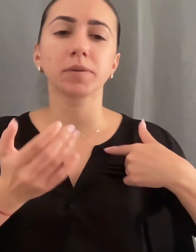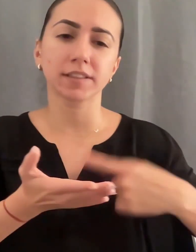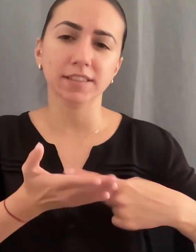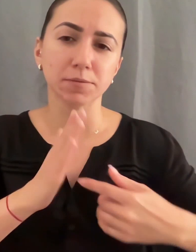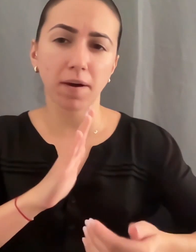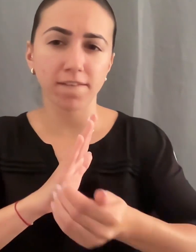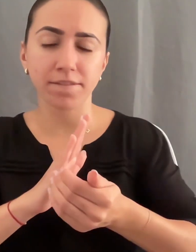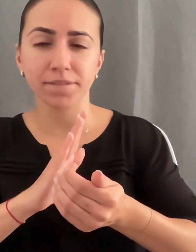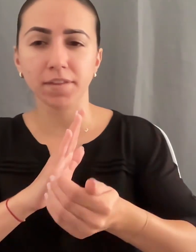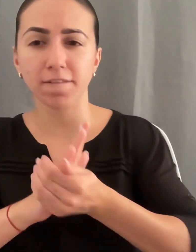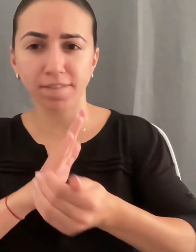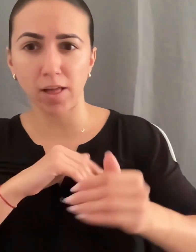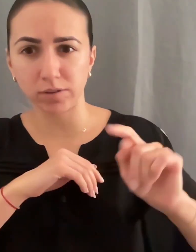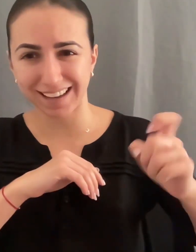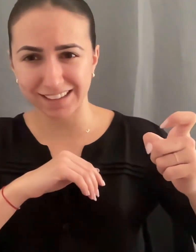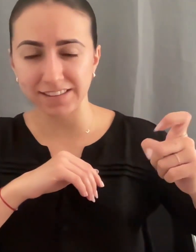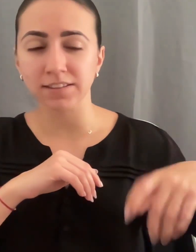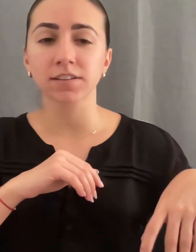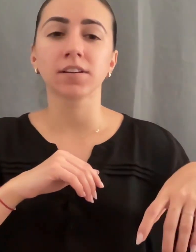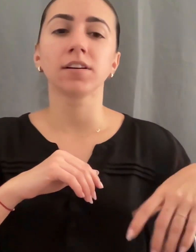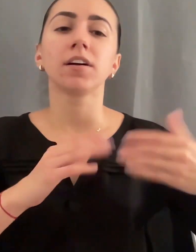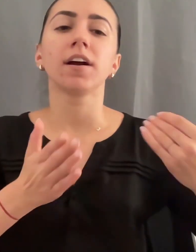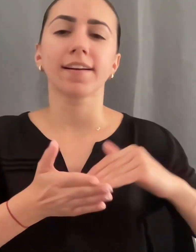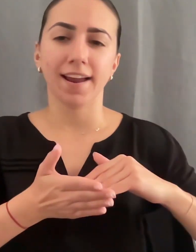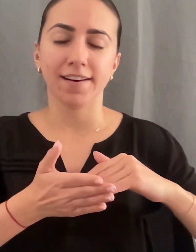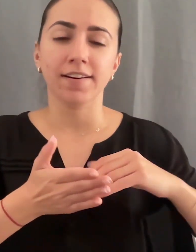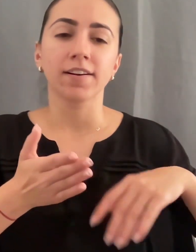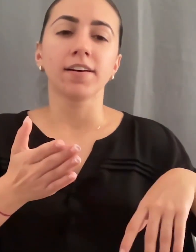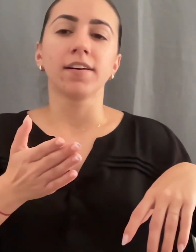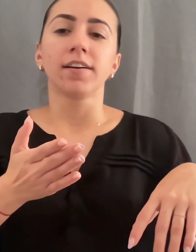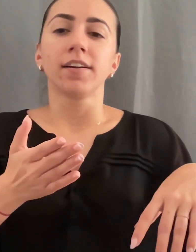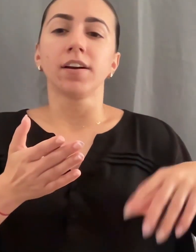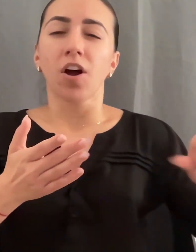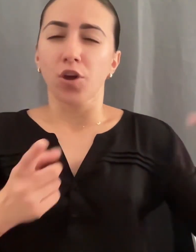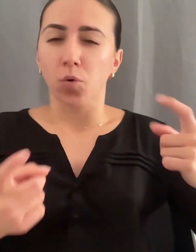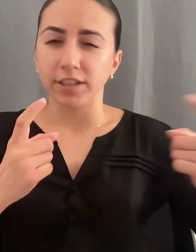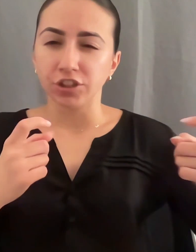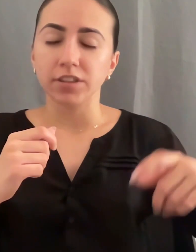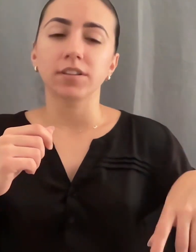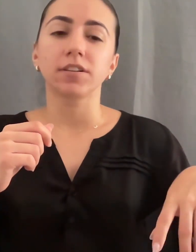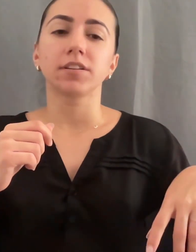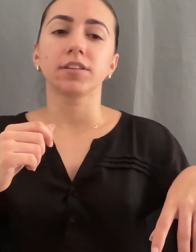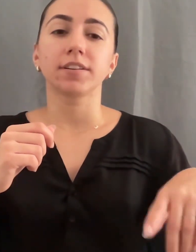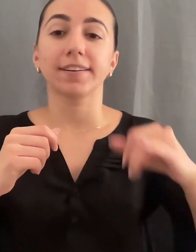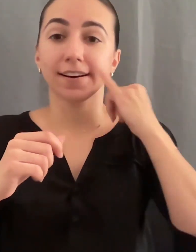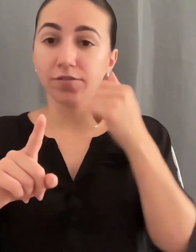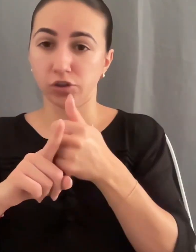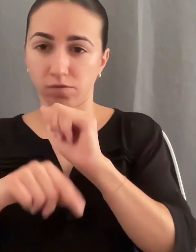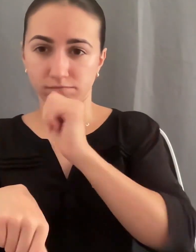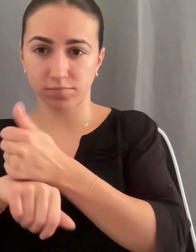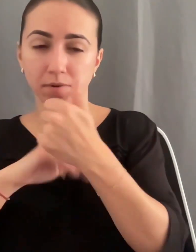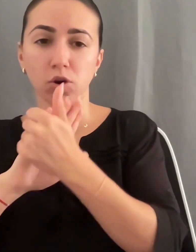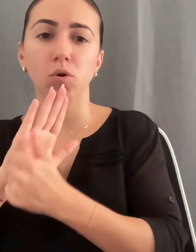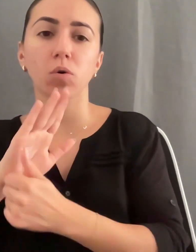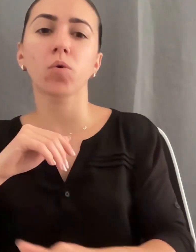filing taxes for ABLE United account. Once again, you'll get those. Another question I get quite a bit is, if you're opening an account, who